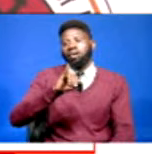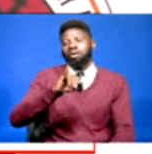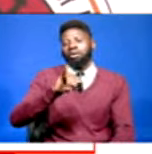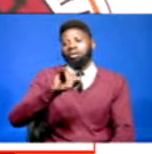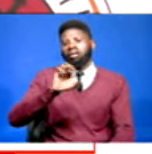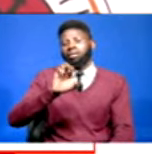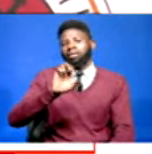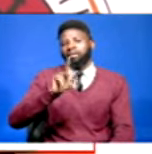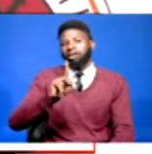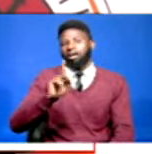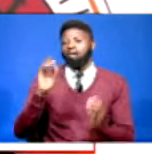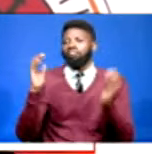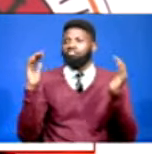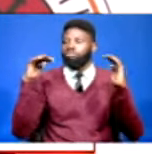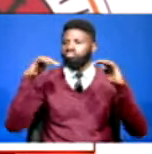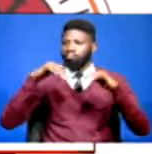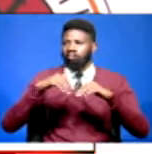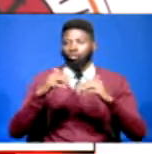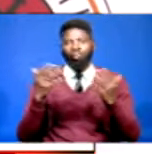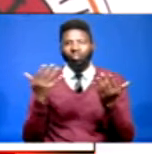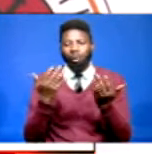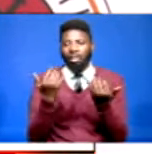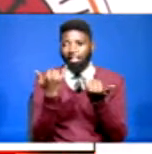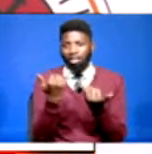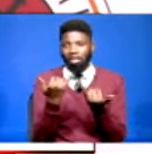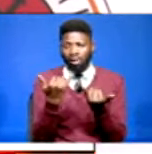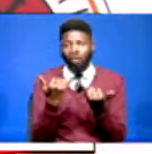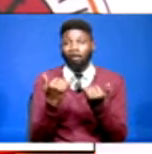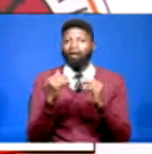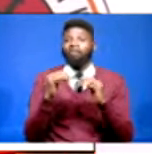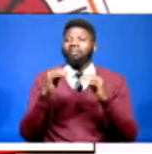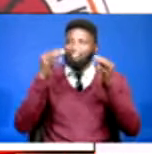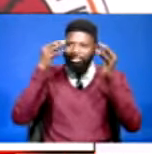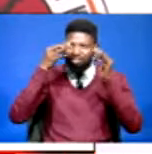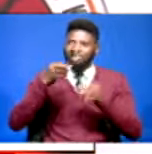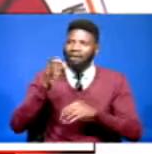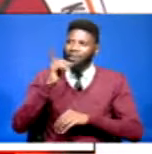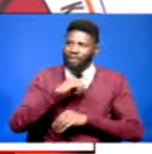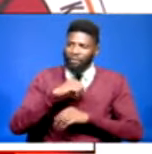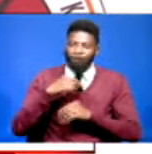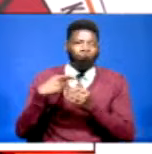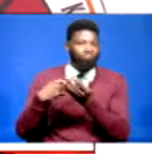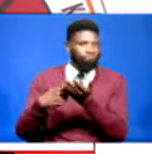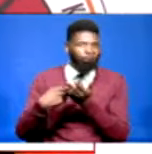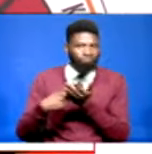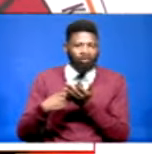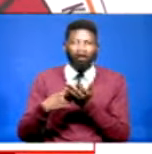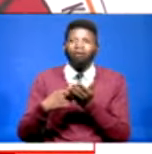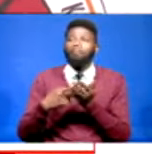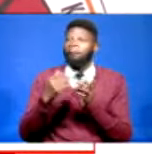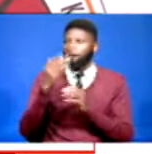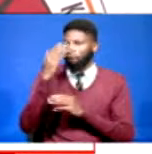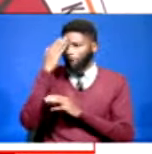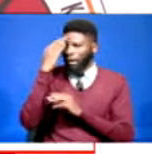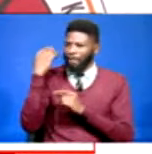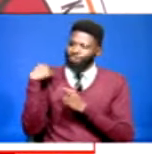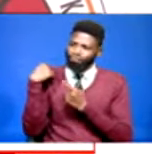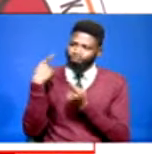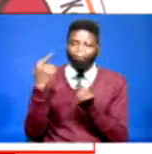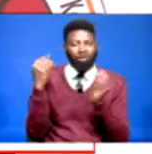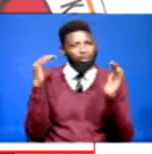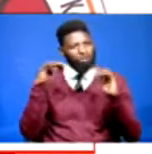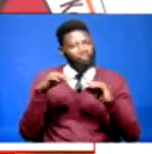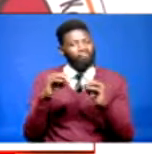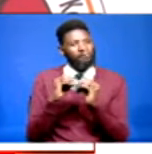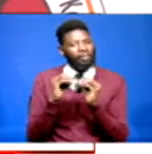heat is competing with the resolutions that they have been making. Engineers have been convening here from Monday, and they, of course, have tabled a couple of